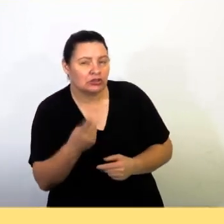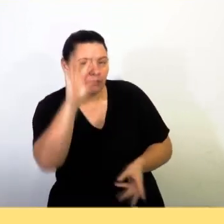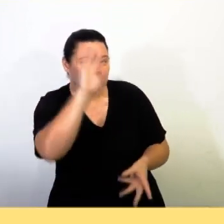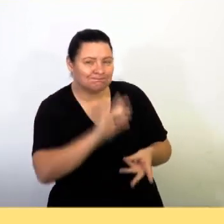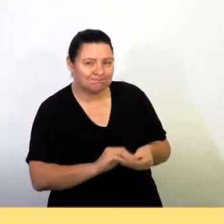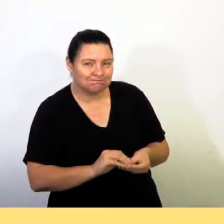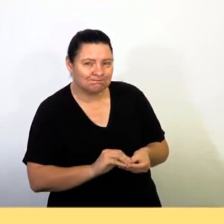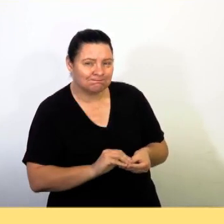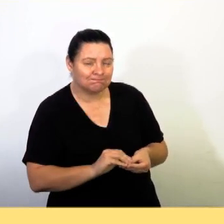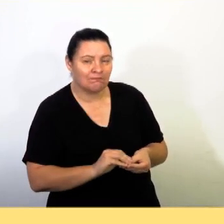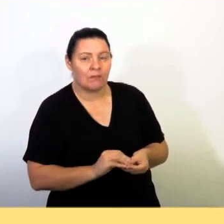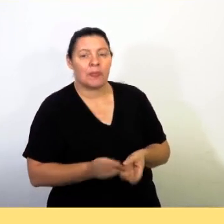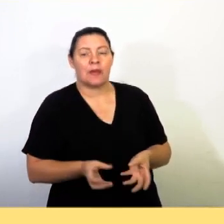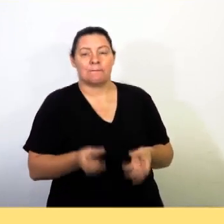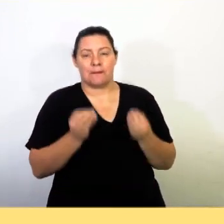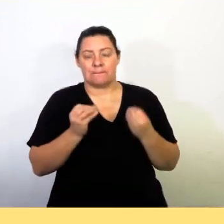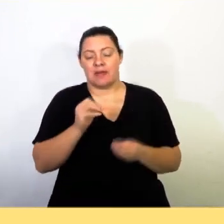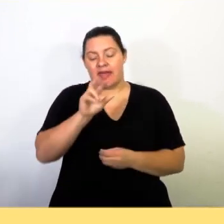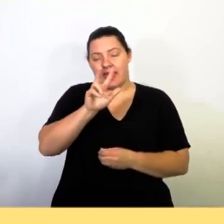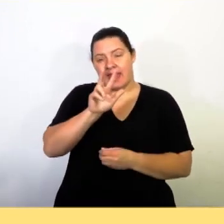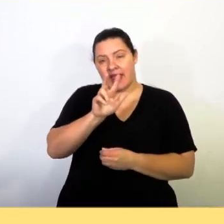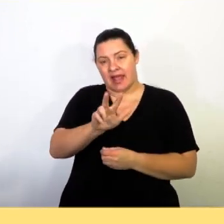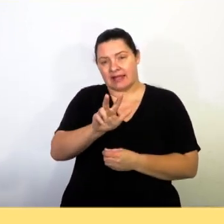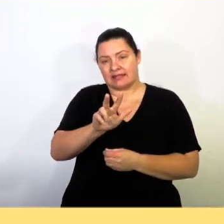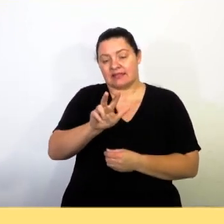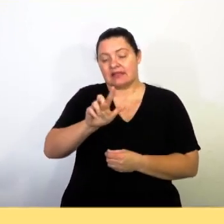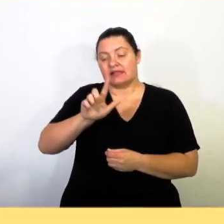are you getting. All right, you get